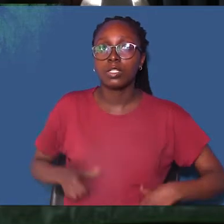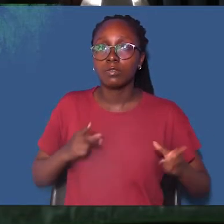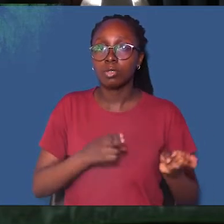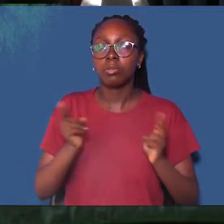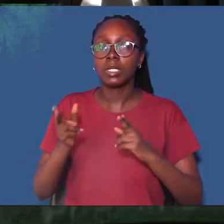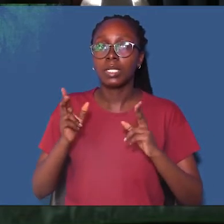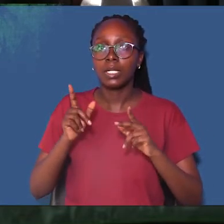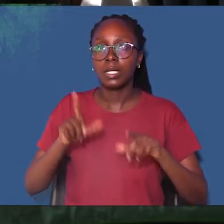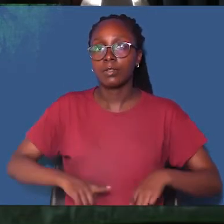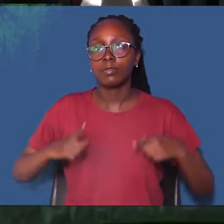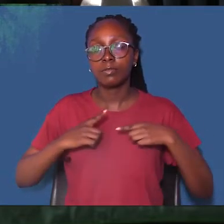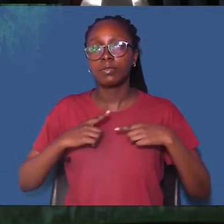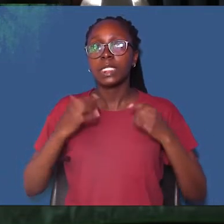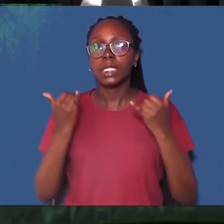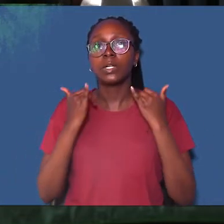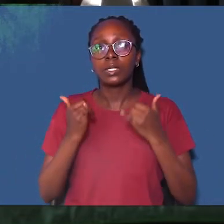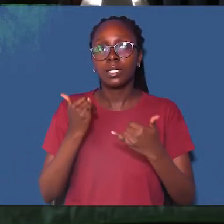at a time where